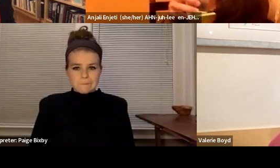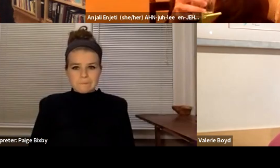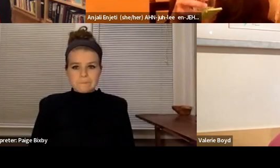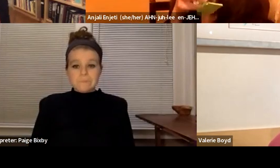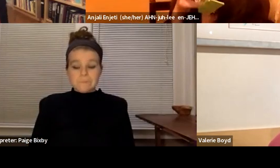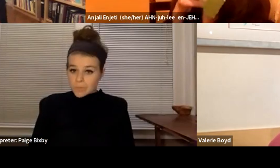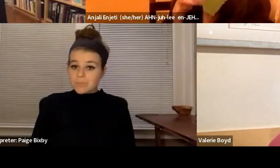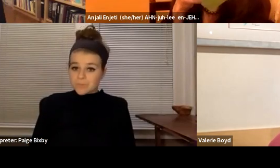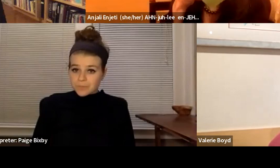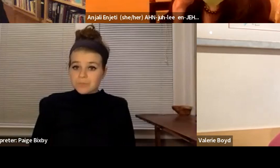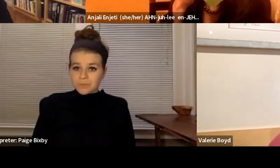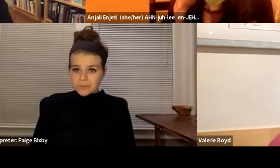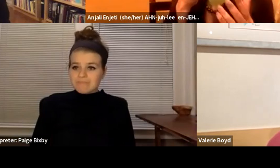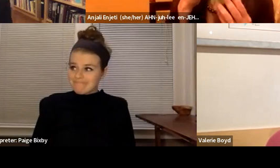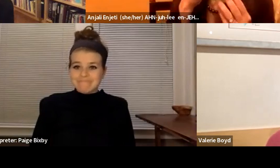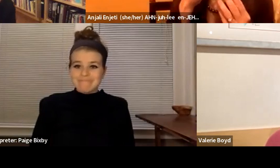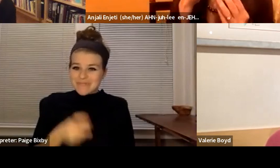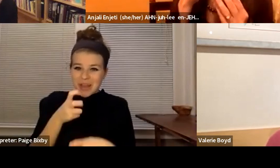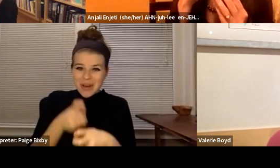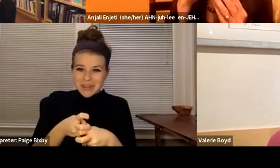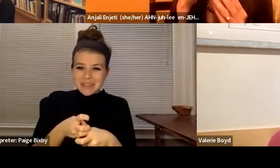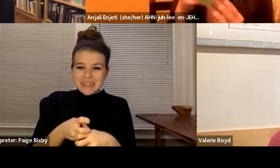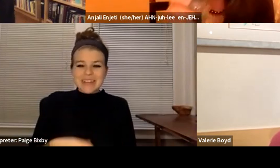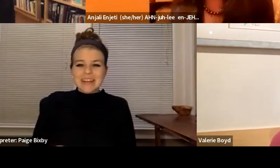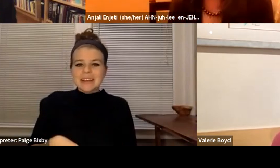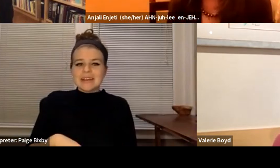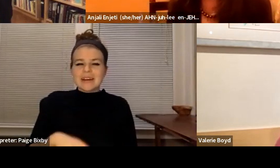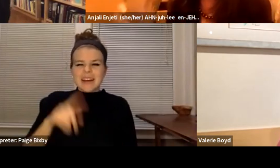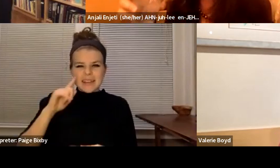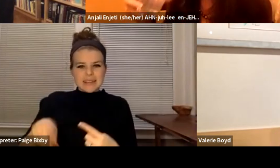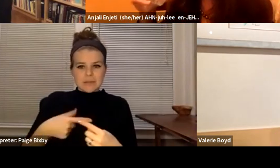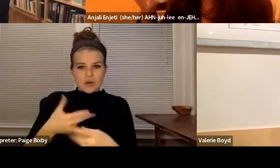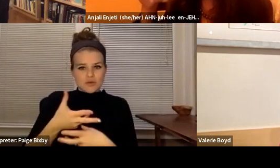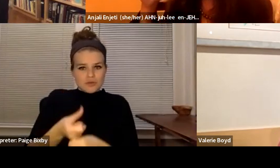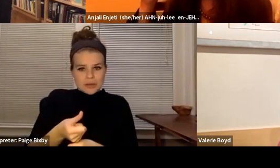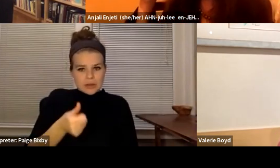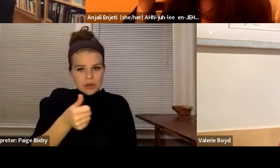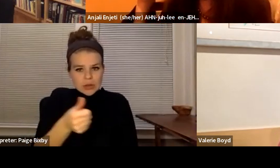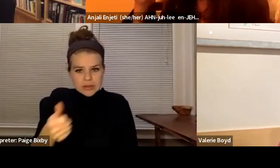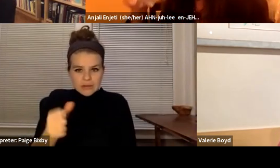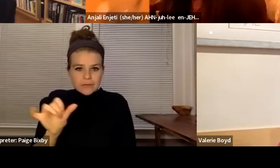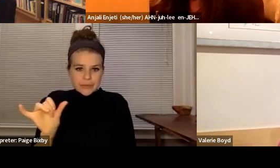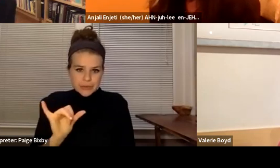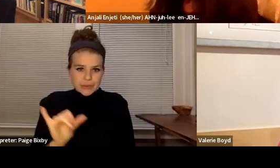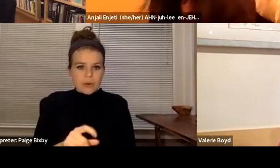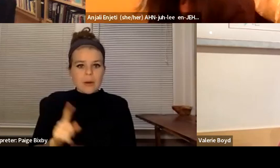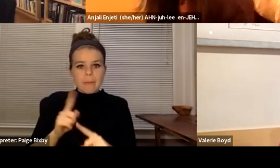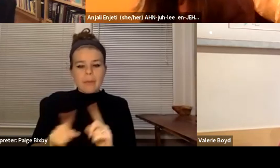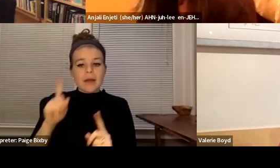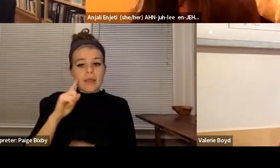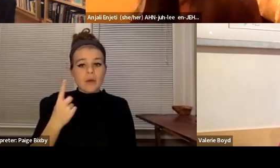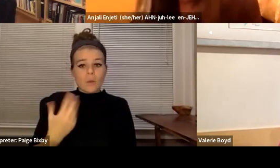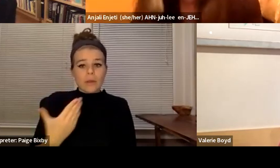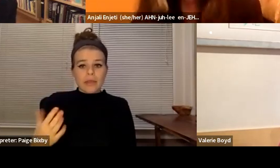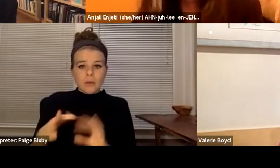Yeah, it's hard. I think you have to, it's about trusting yourself to some degree also. But I think one thing I wanted to